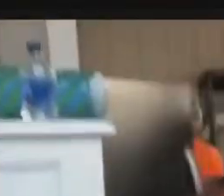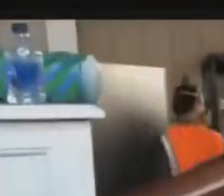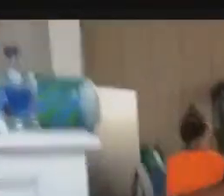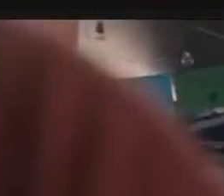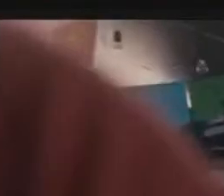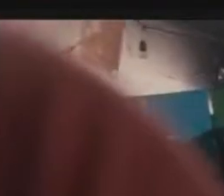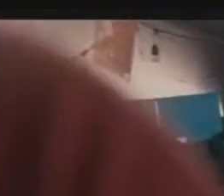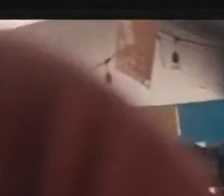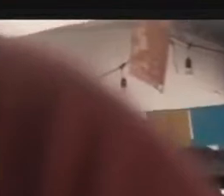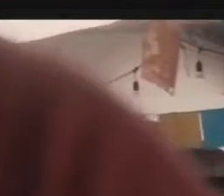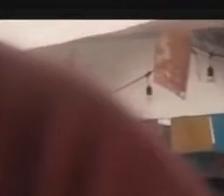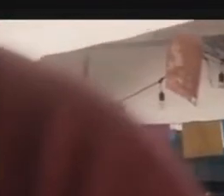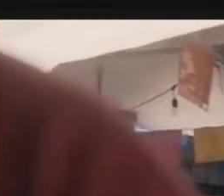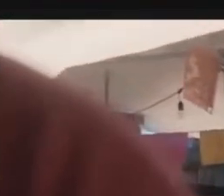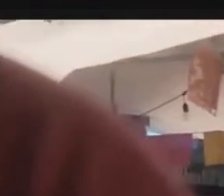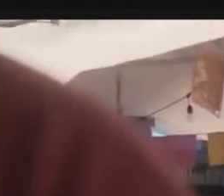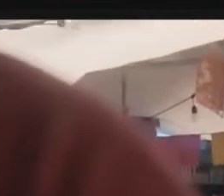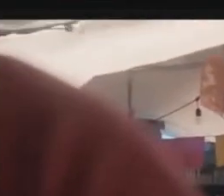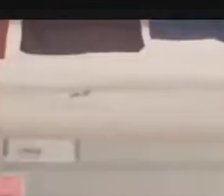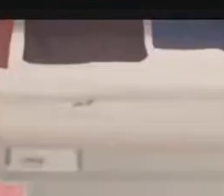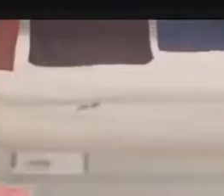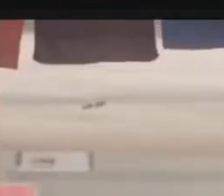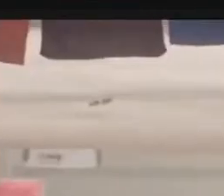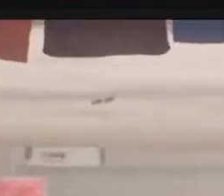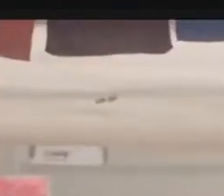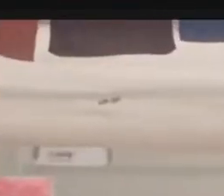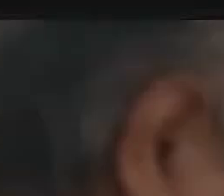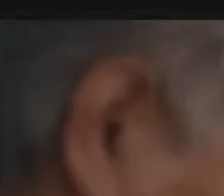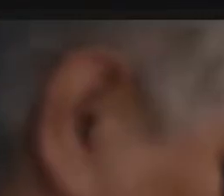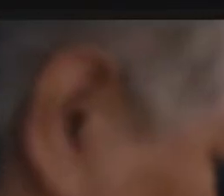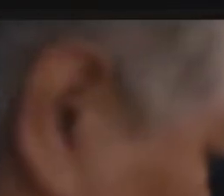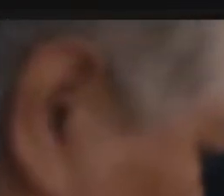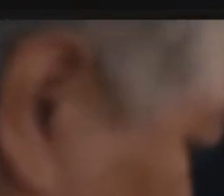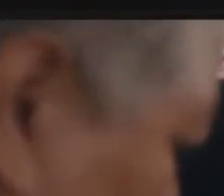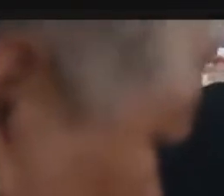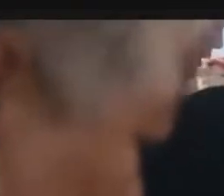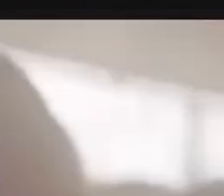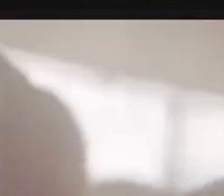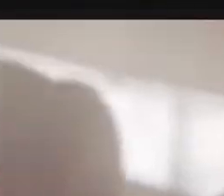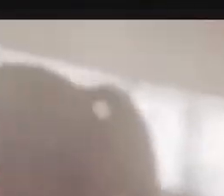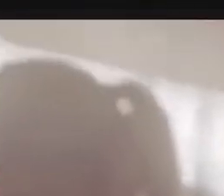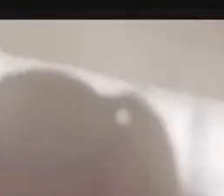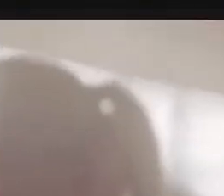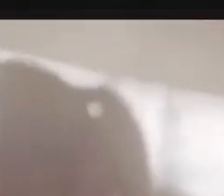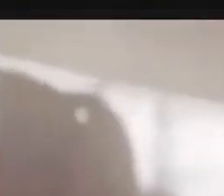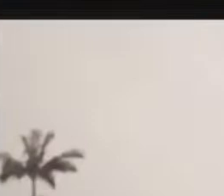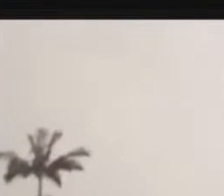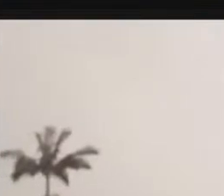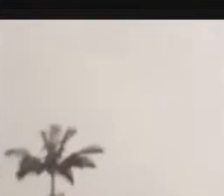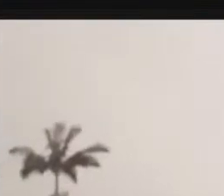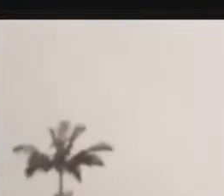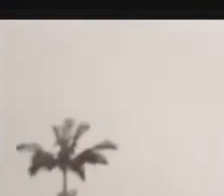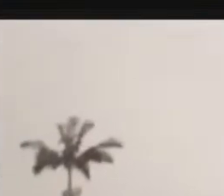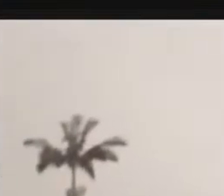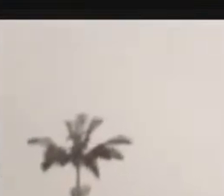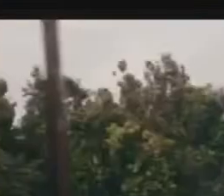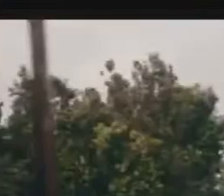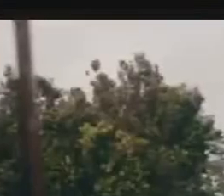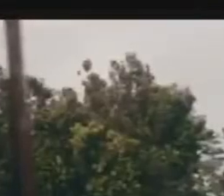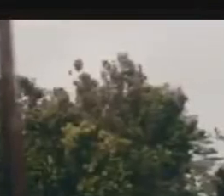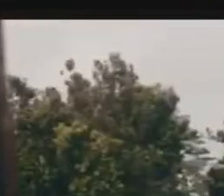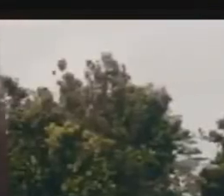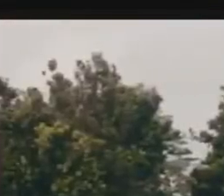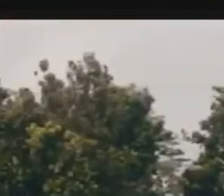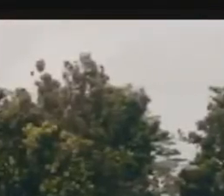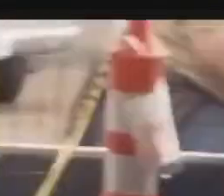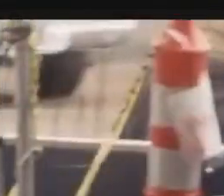So it was huge. They were watching out for each other. Hello everybody, thank you for coming. Thank you for the support from everybody. As we go through this,